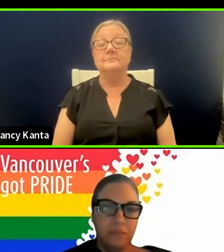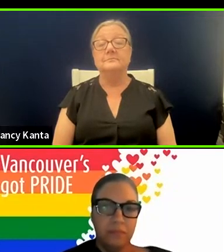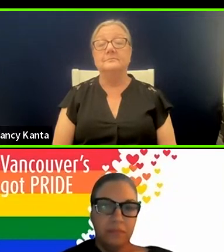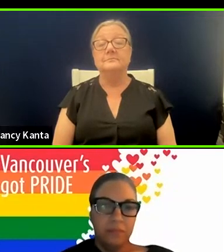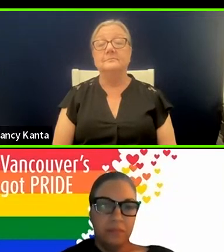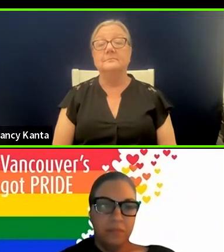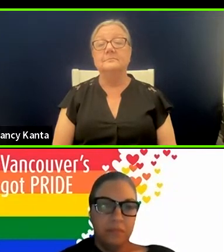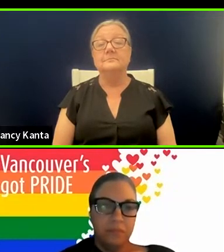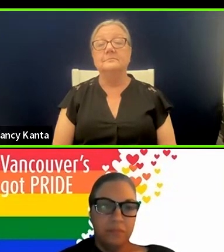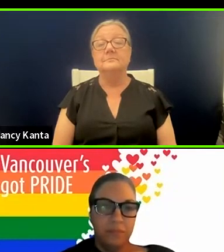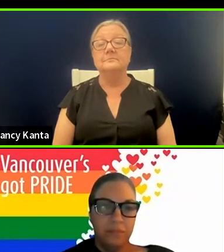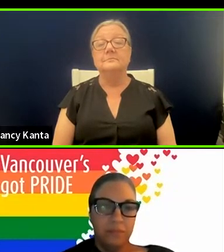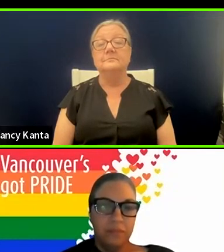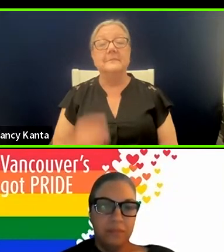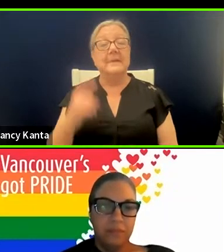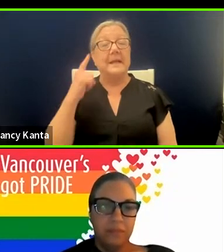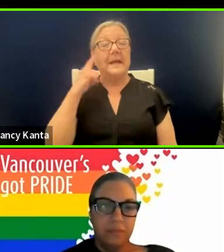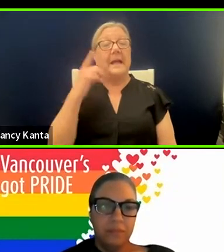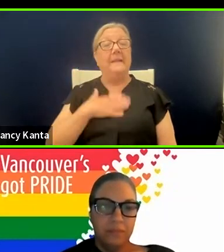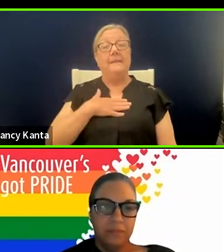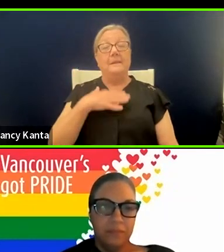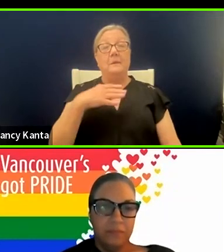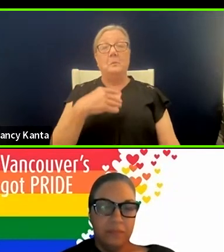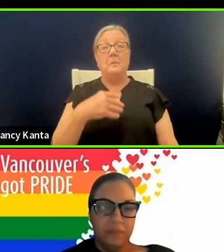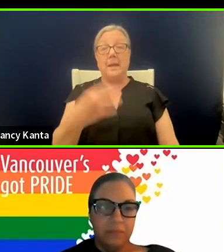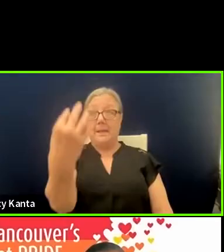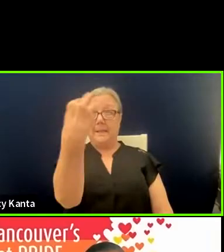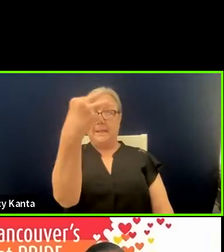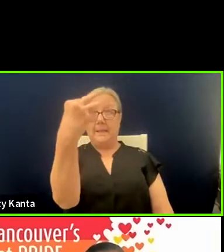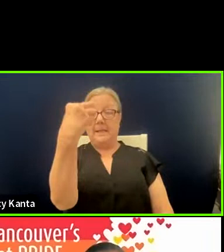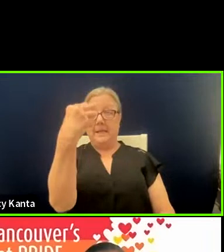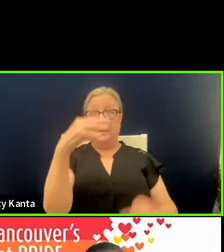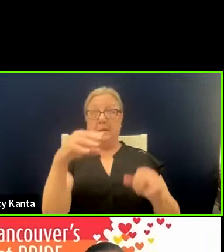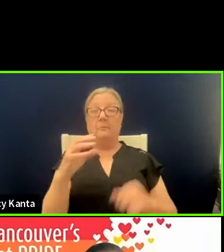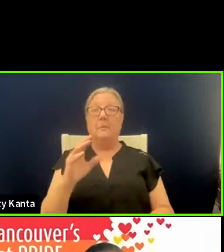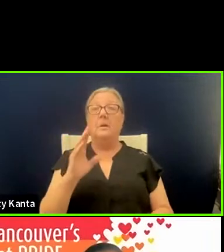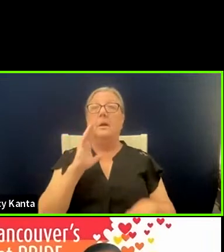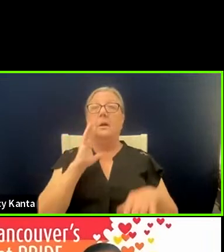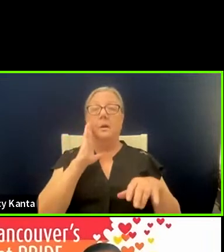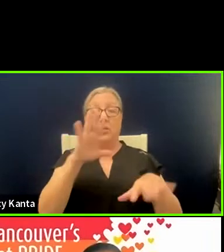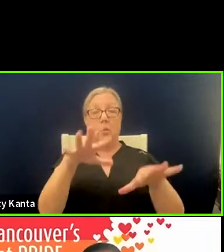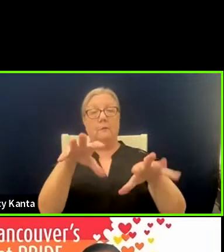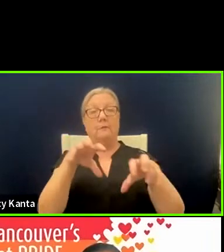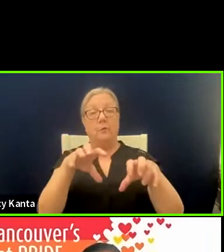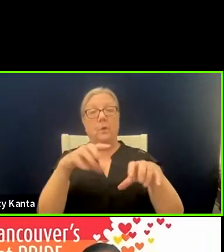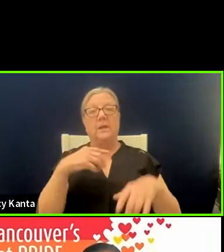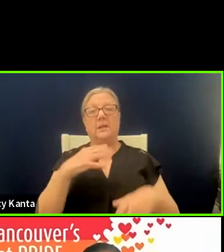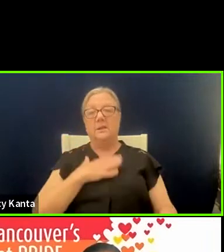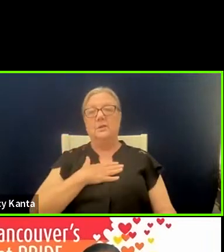camera may freeze, so I'll turn myself off, but one more to close us out.